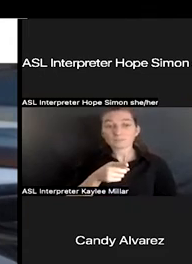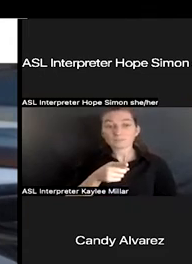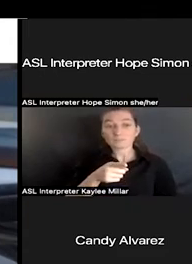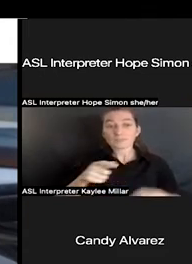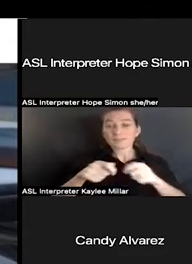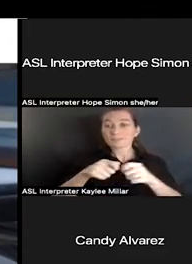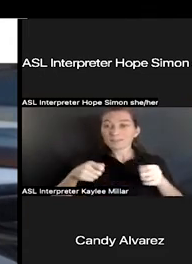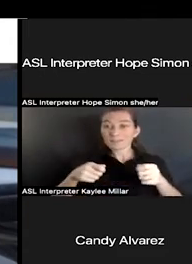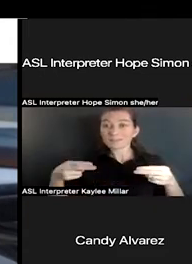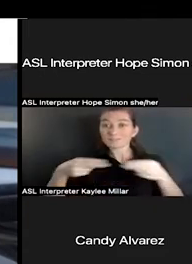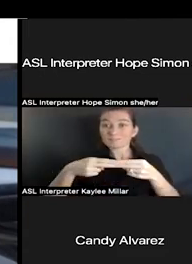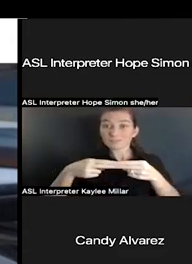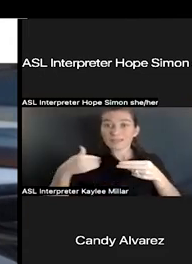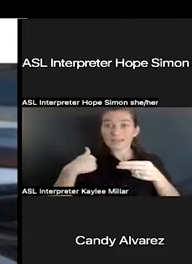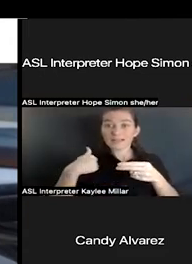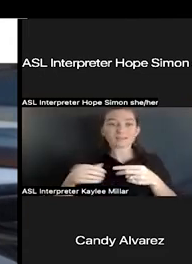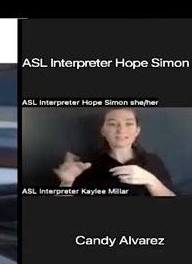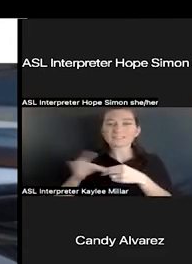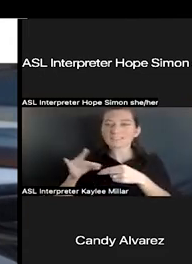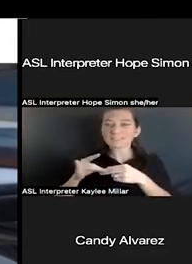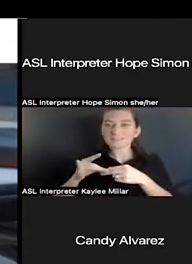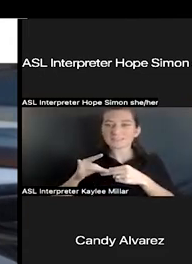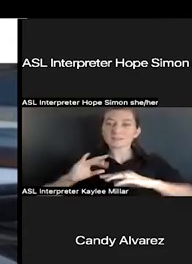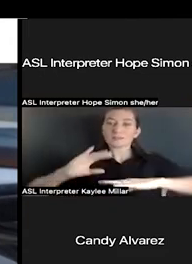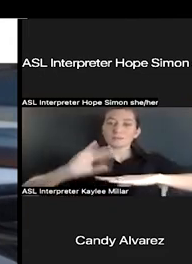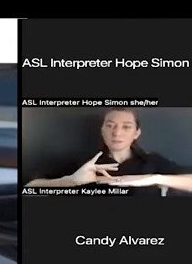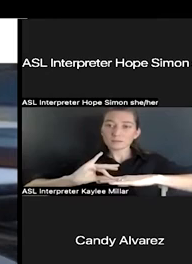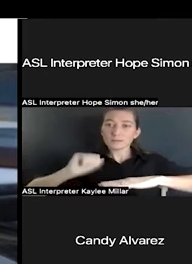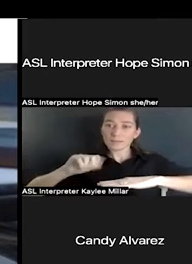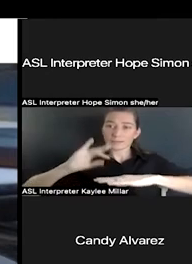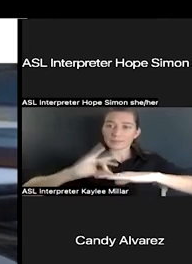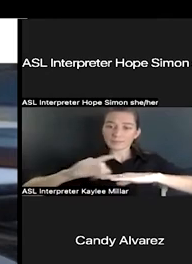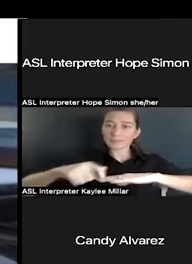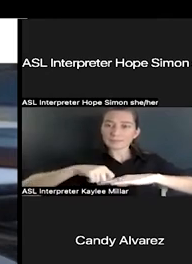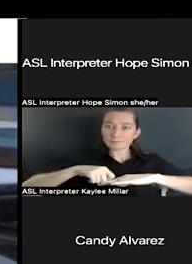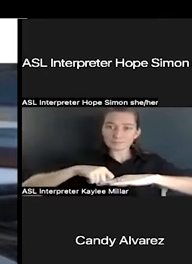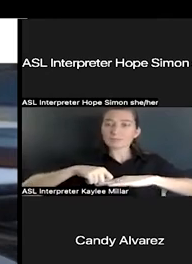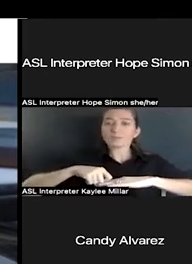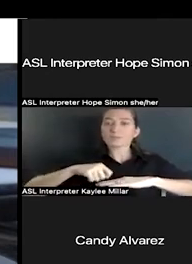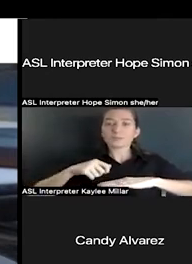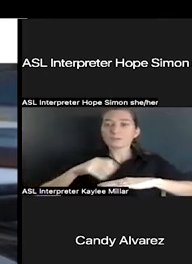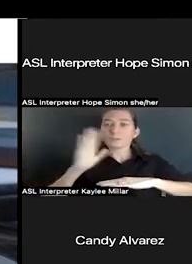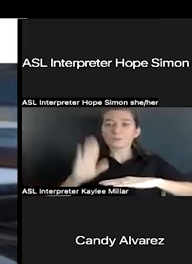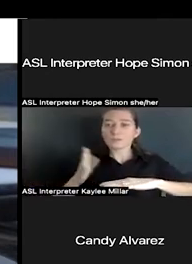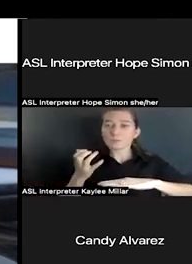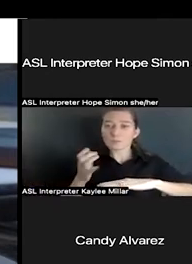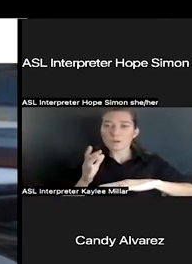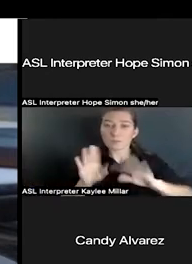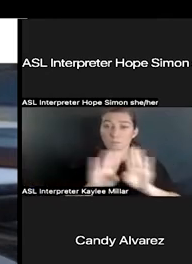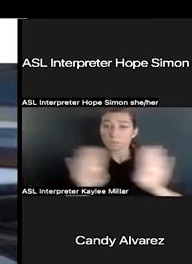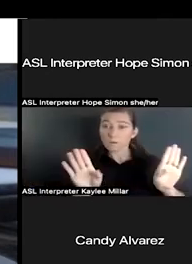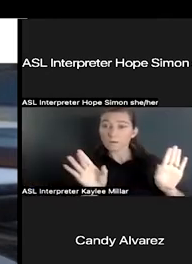the object and to the item that it's sitting on. You never want to stick these onto the wall. They'll